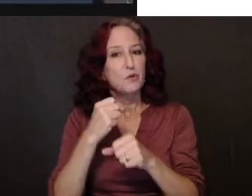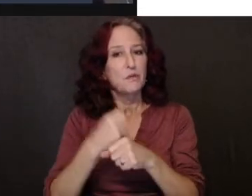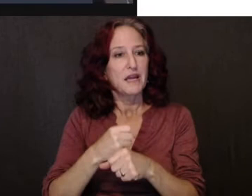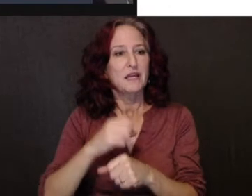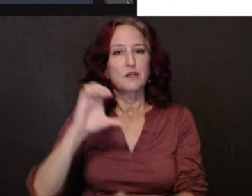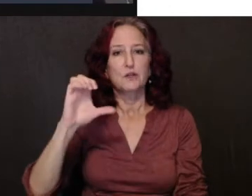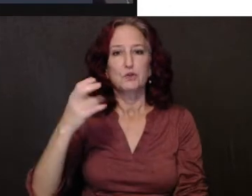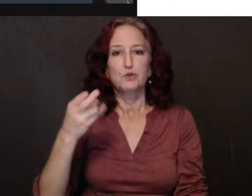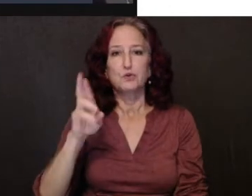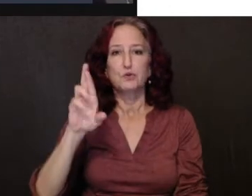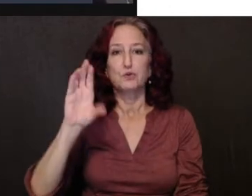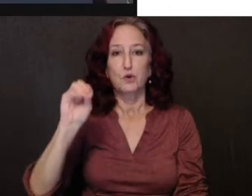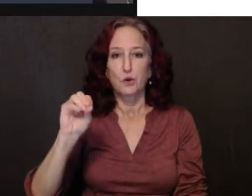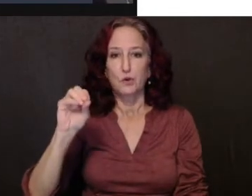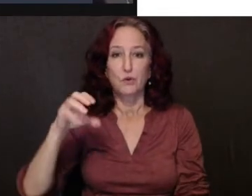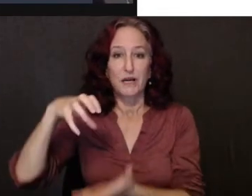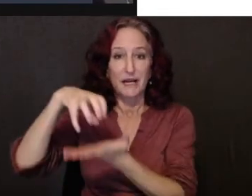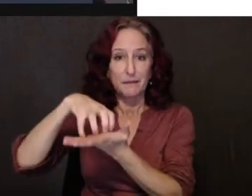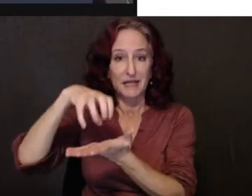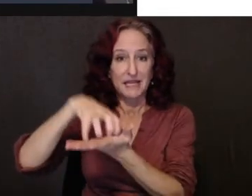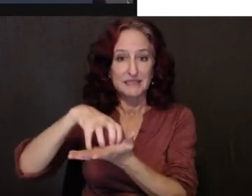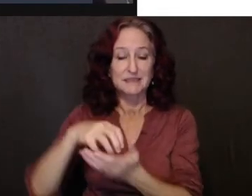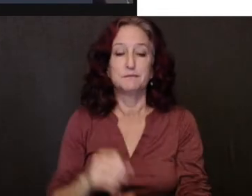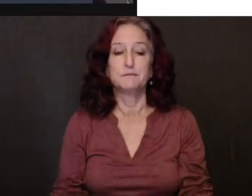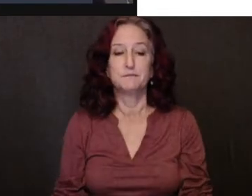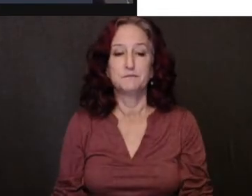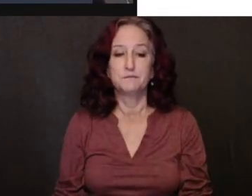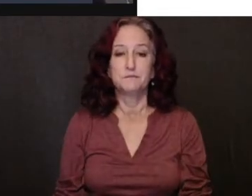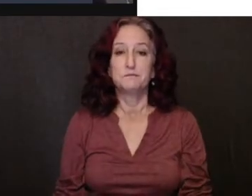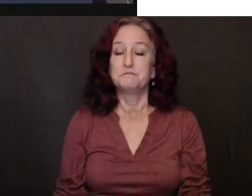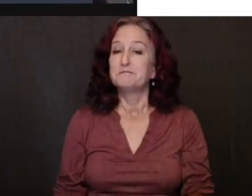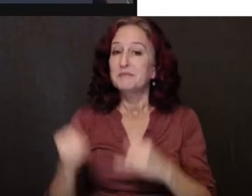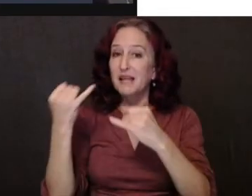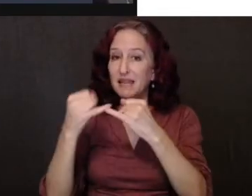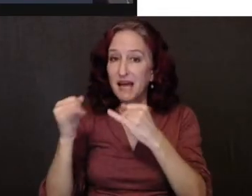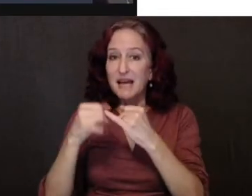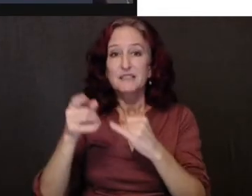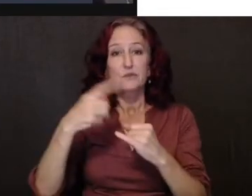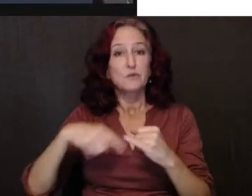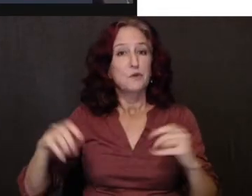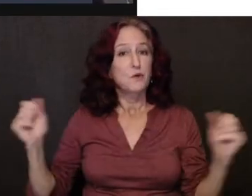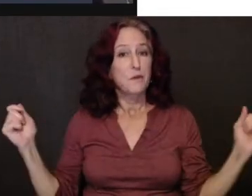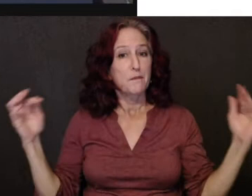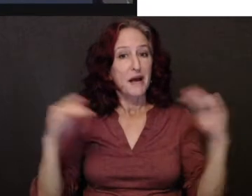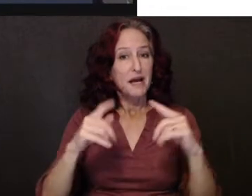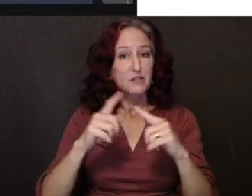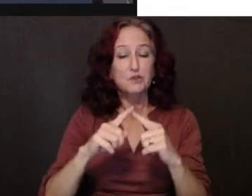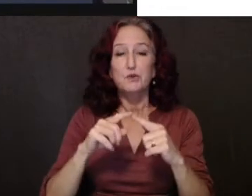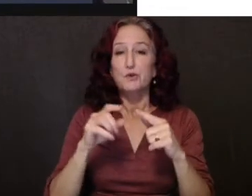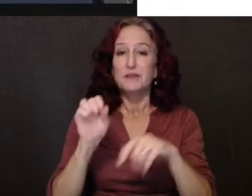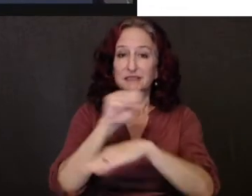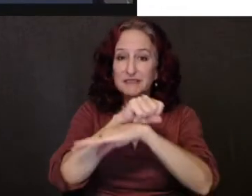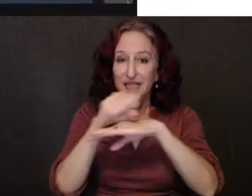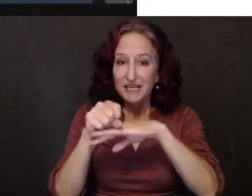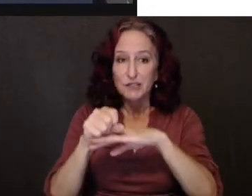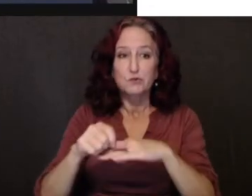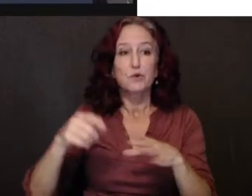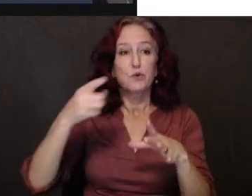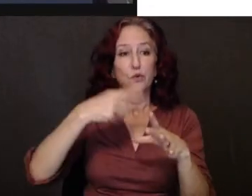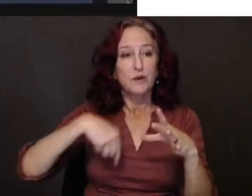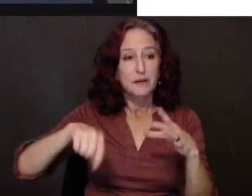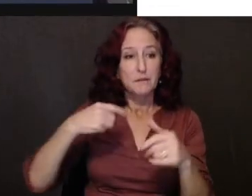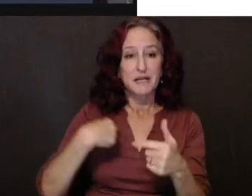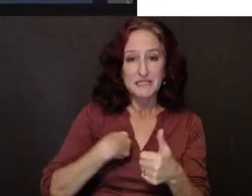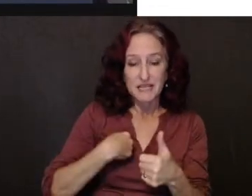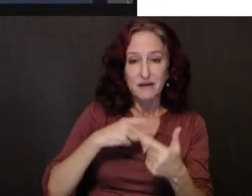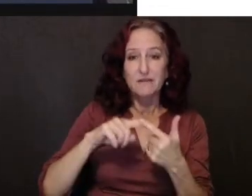pan dulce, ranging from traditional to modern flavors and forms. Today, Alicia will be making filled churro